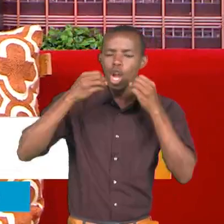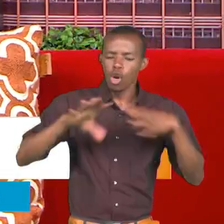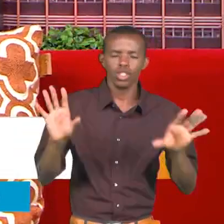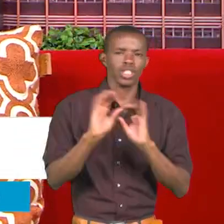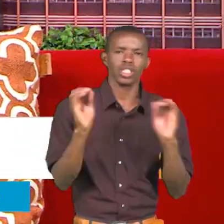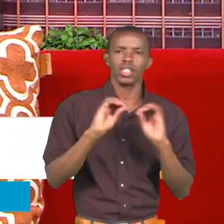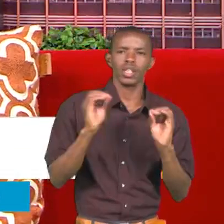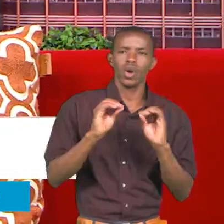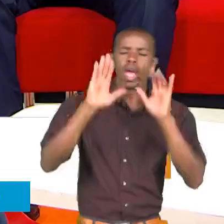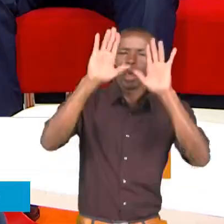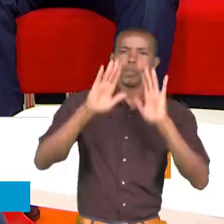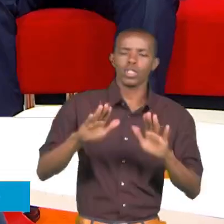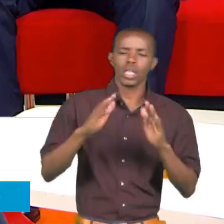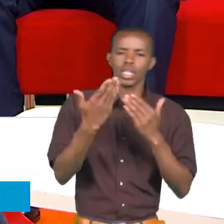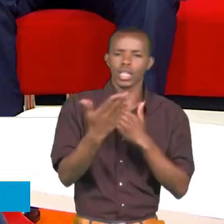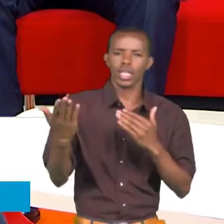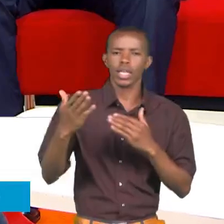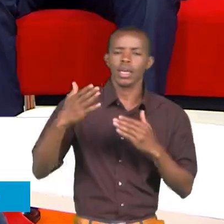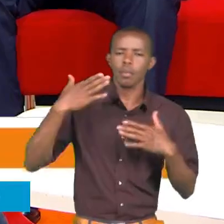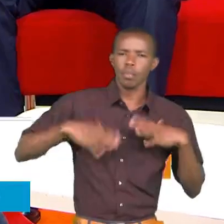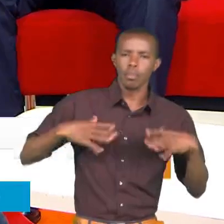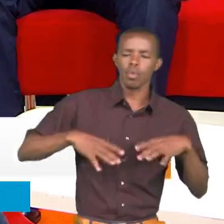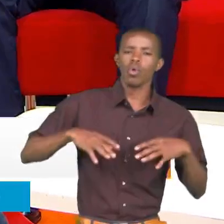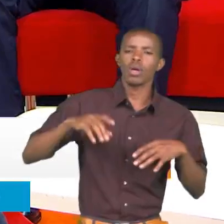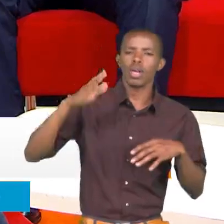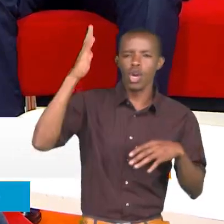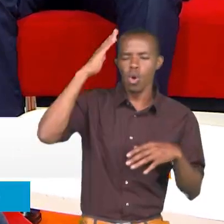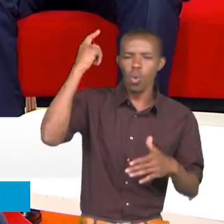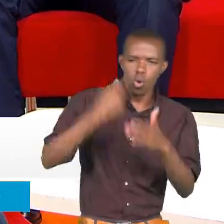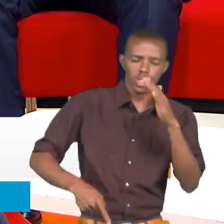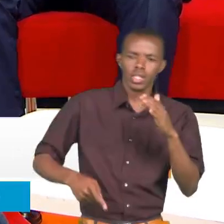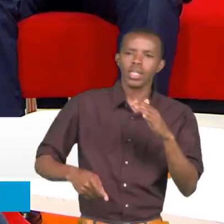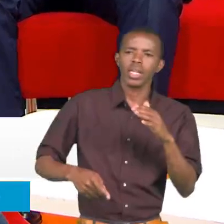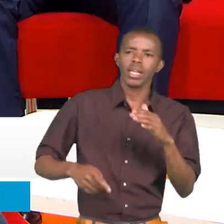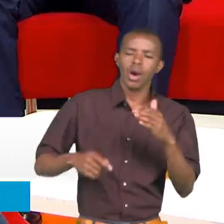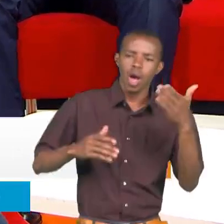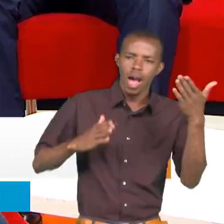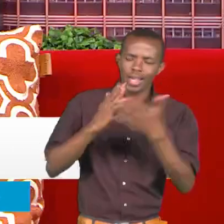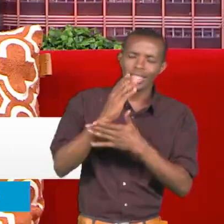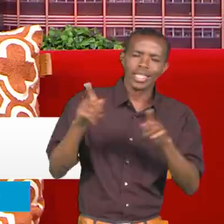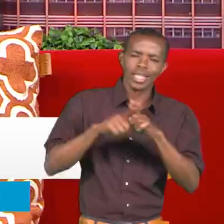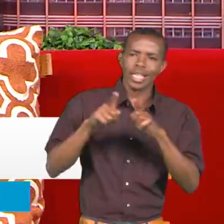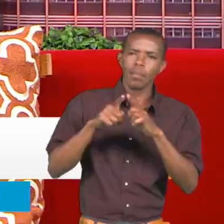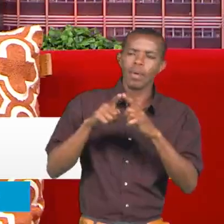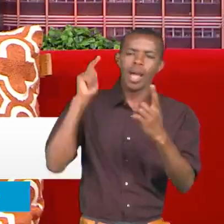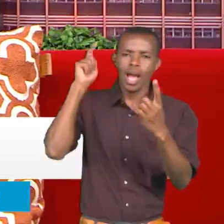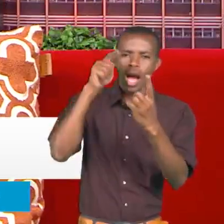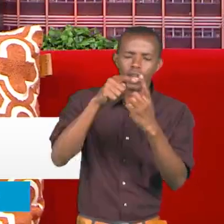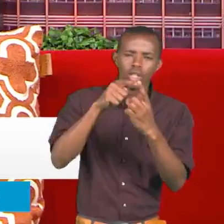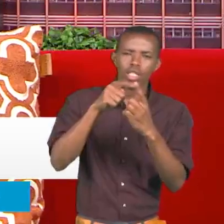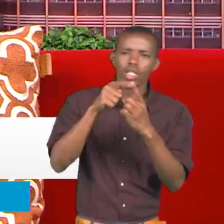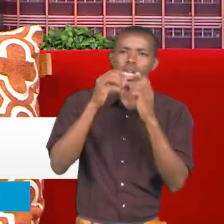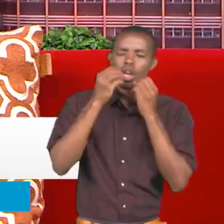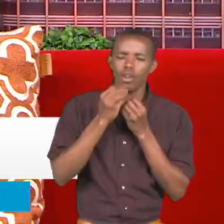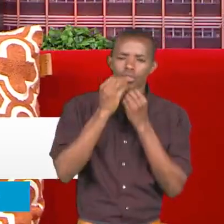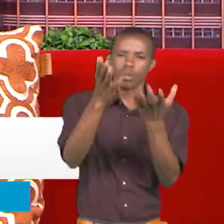Yeah, and you know, the most important thing that people should know that trials are ongoing, but people should have the right and accurate information so that you know that you have options. So